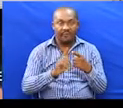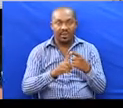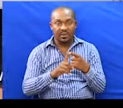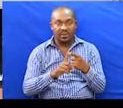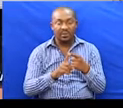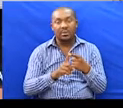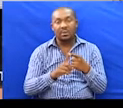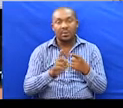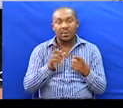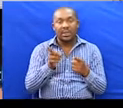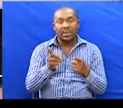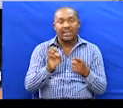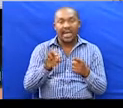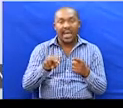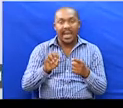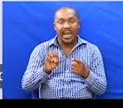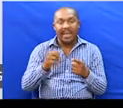is genetics.